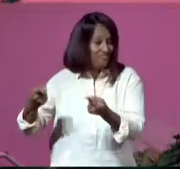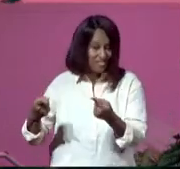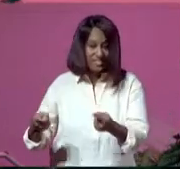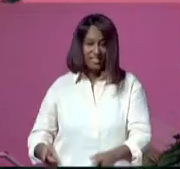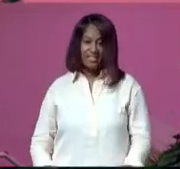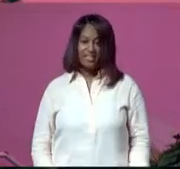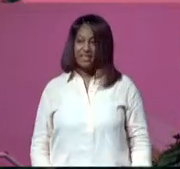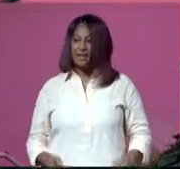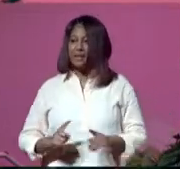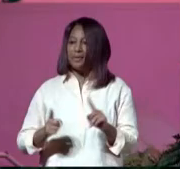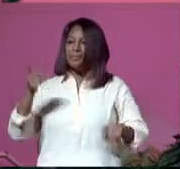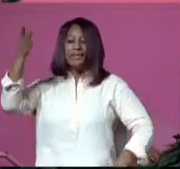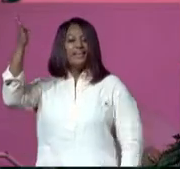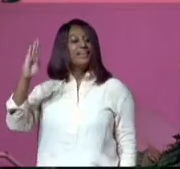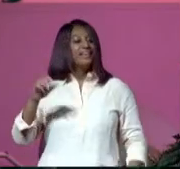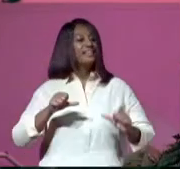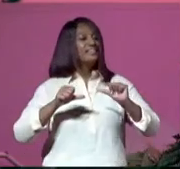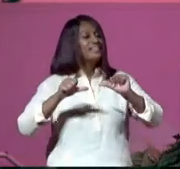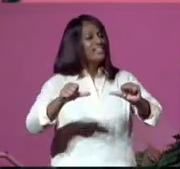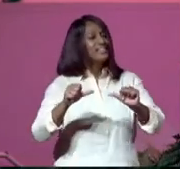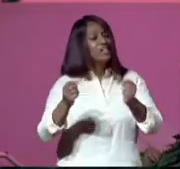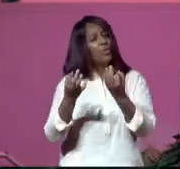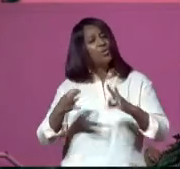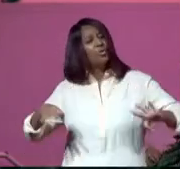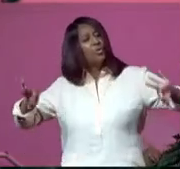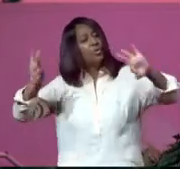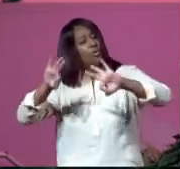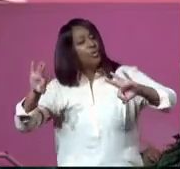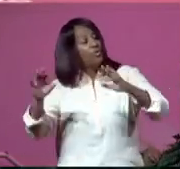And yet God still sees value in you.